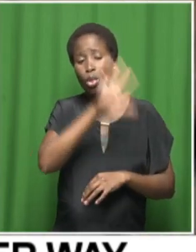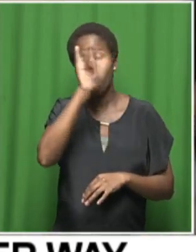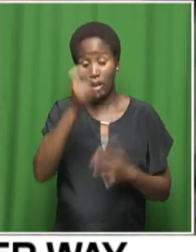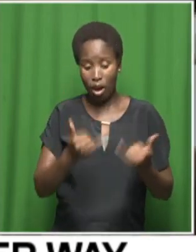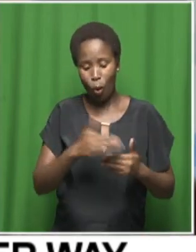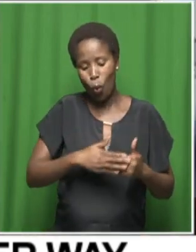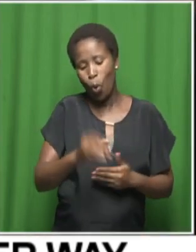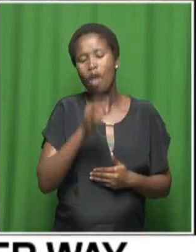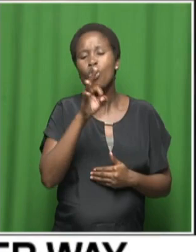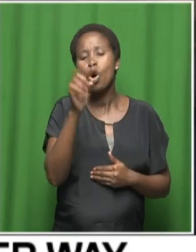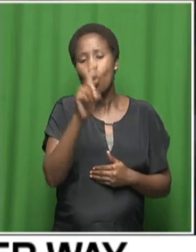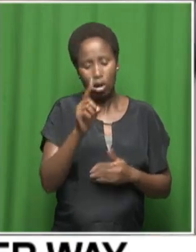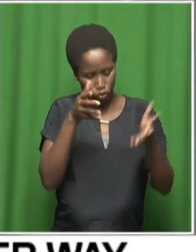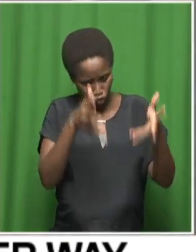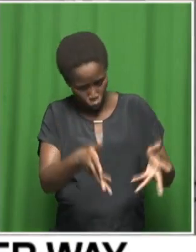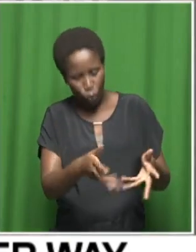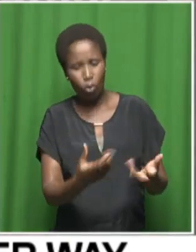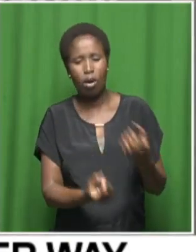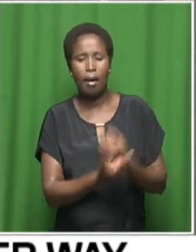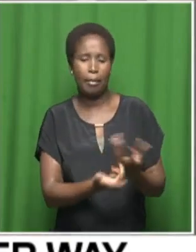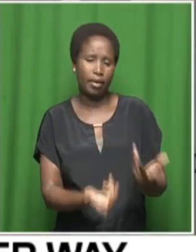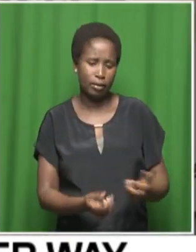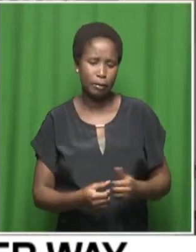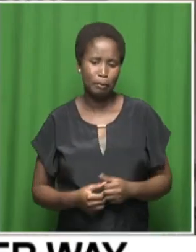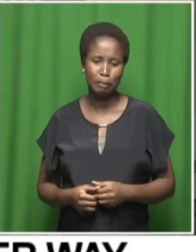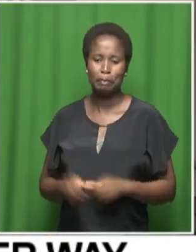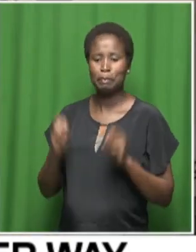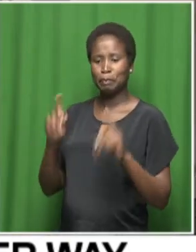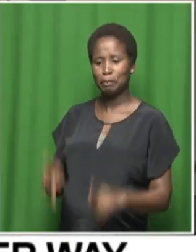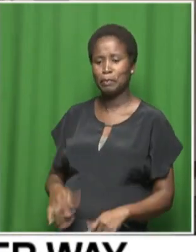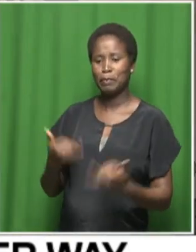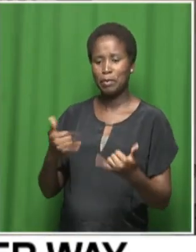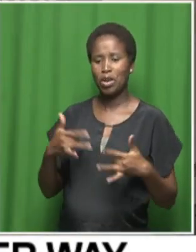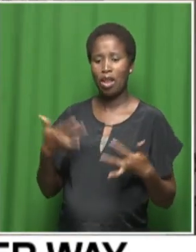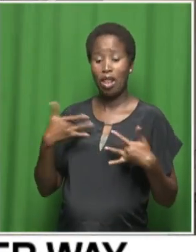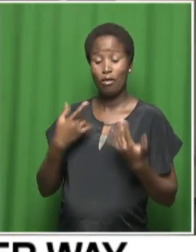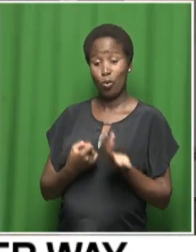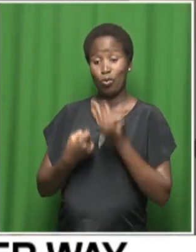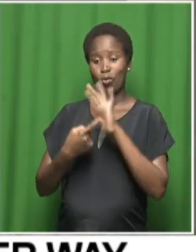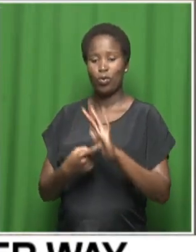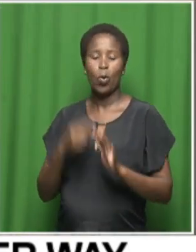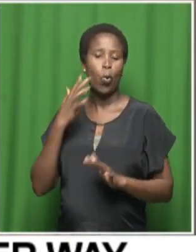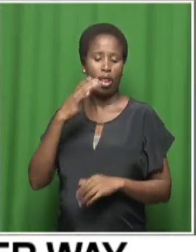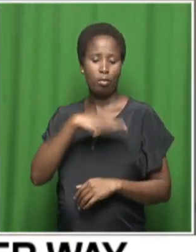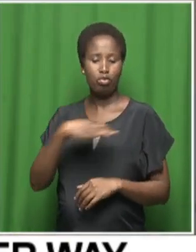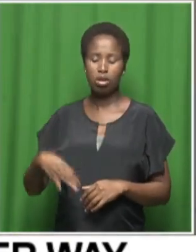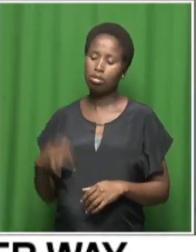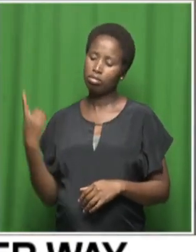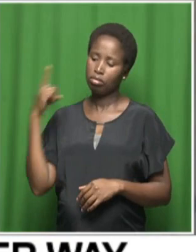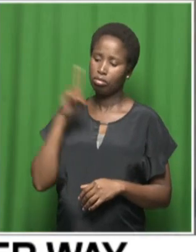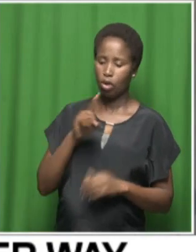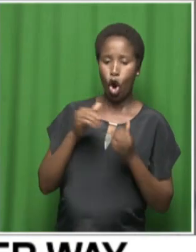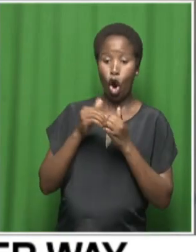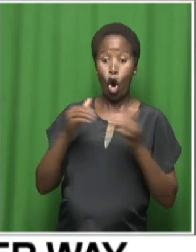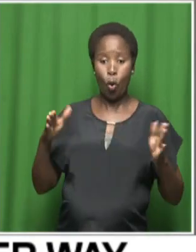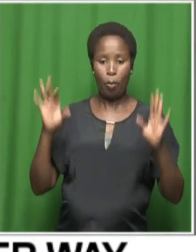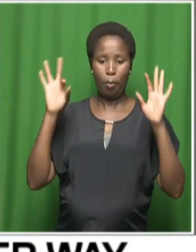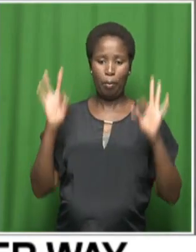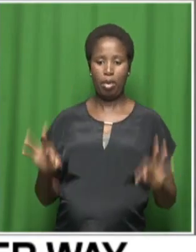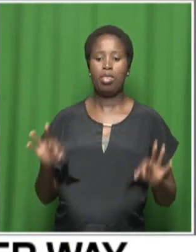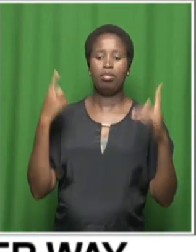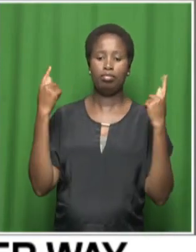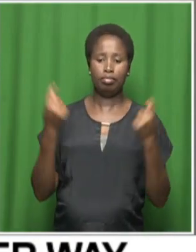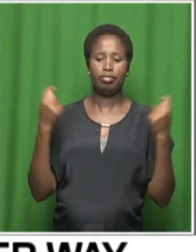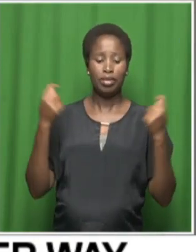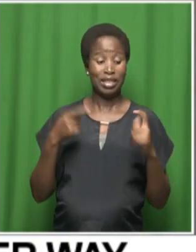Thank you, Minister. And we will be taking that live this evening, by the way, when the President opens the World Science Forum. That was